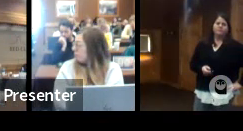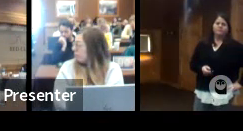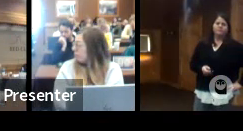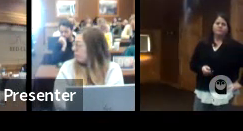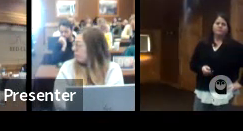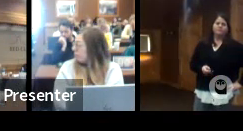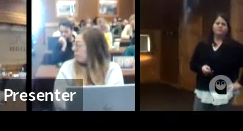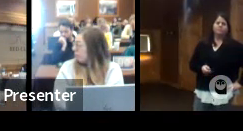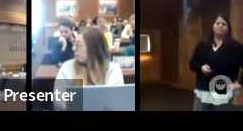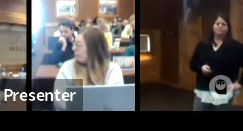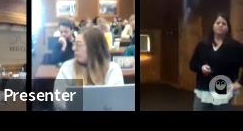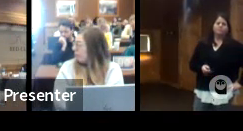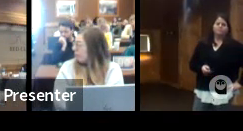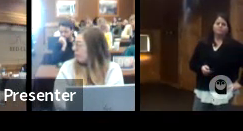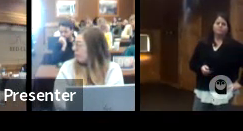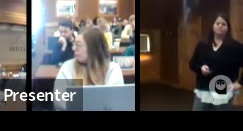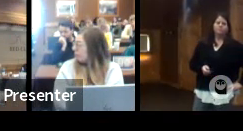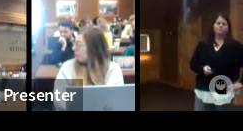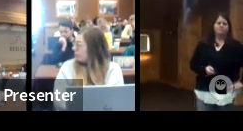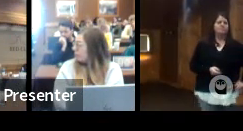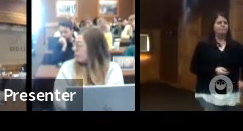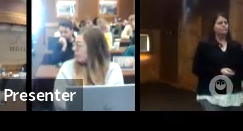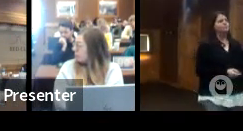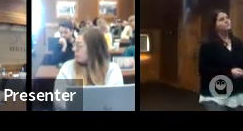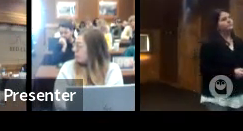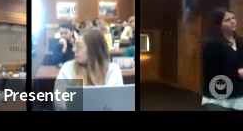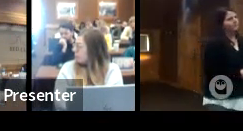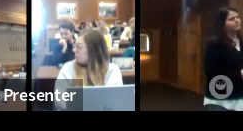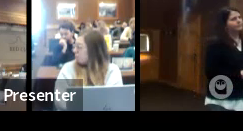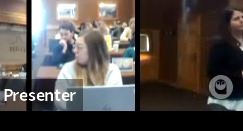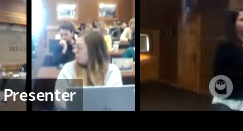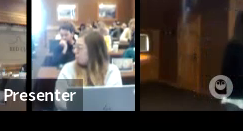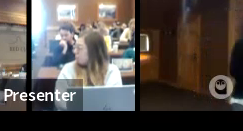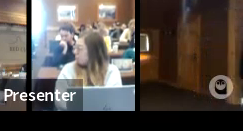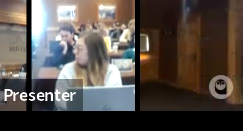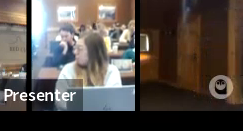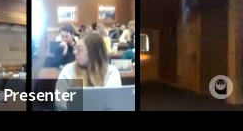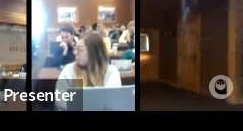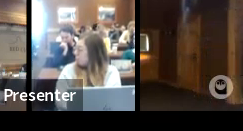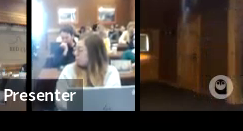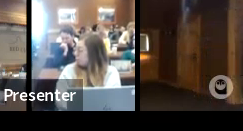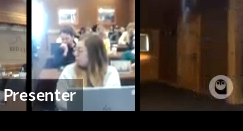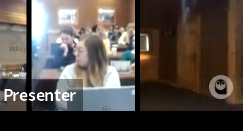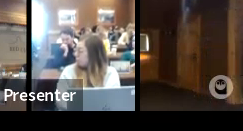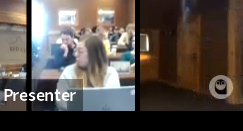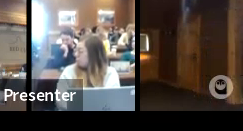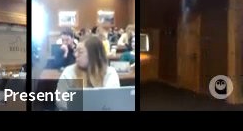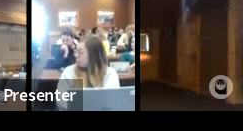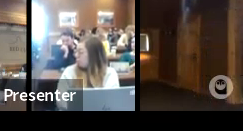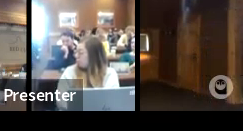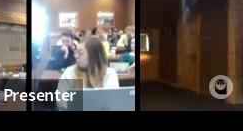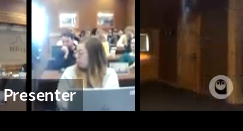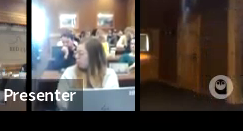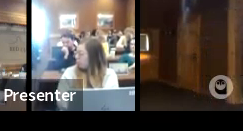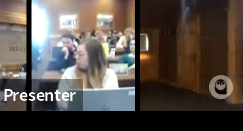clear expectations, because that's like kind of been up there railroaded, thinking the prosecutor thought I was going to testify about one thing and that's not